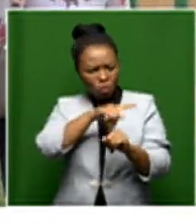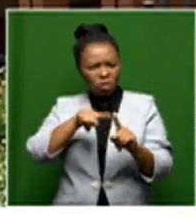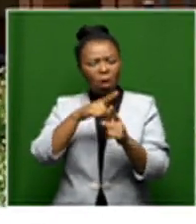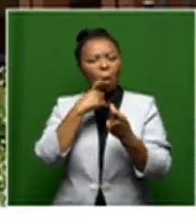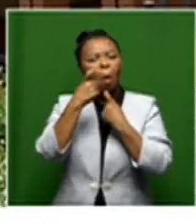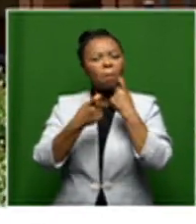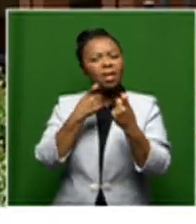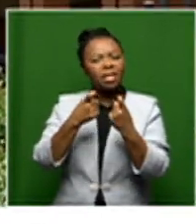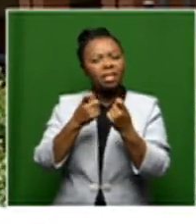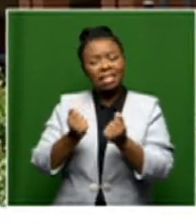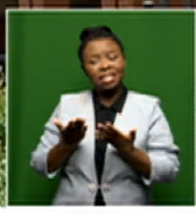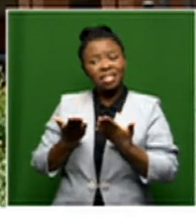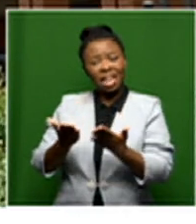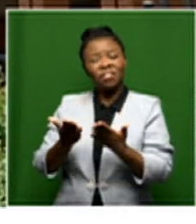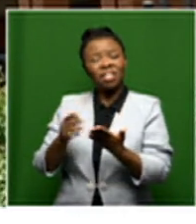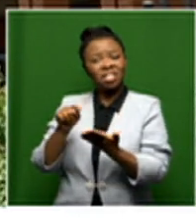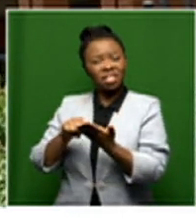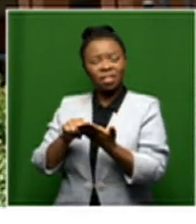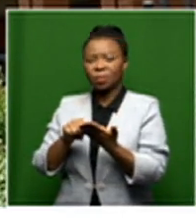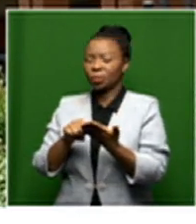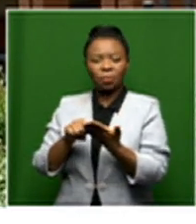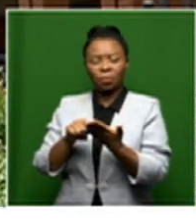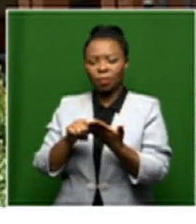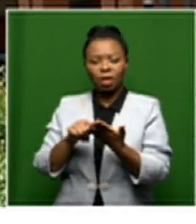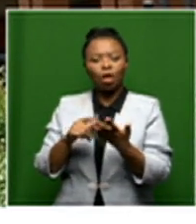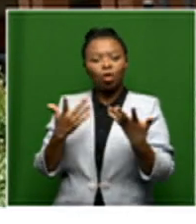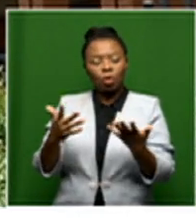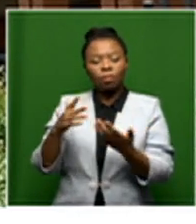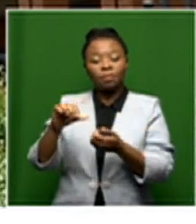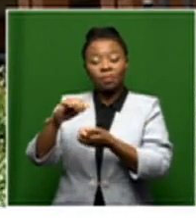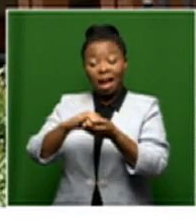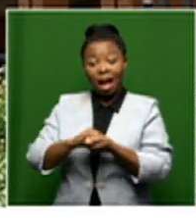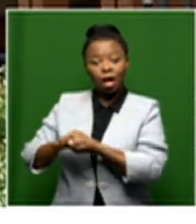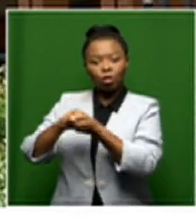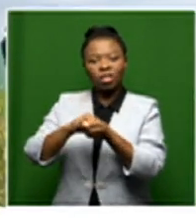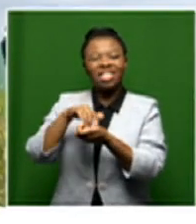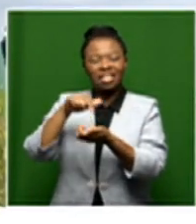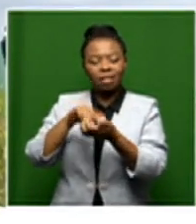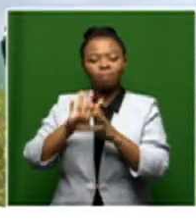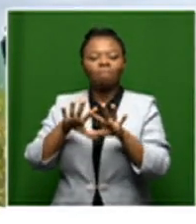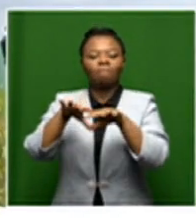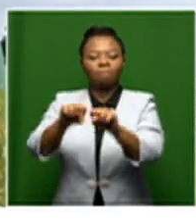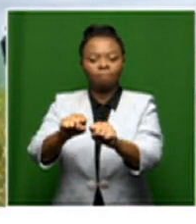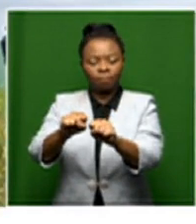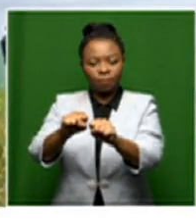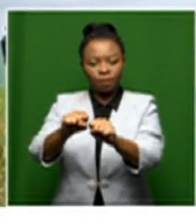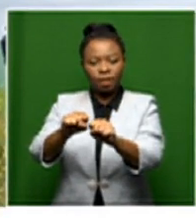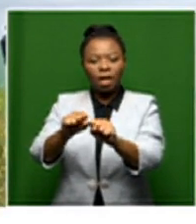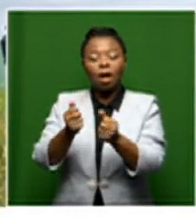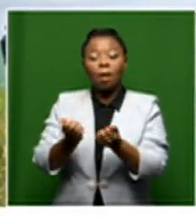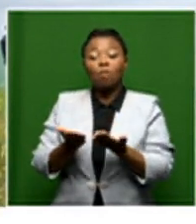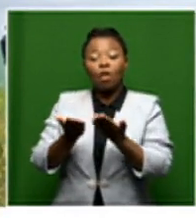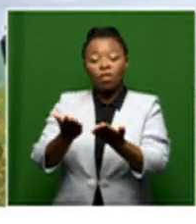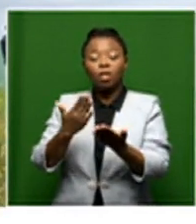delivery. The High Court then ordered that the association officially take over the provision of water